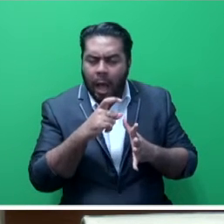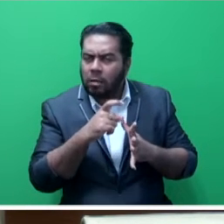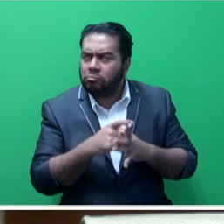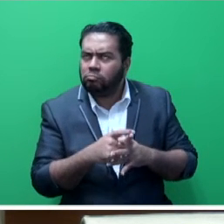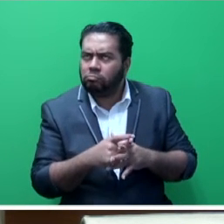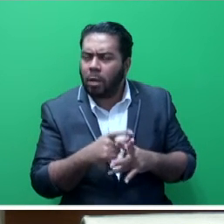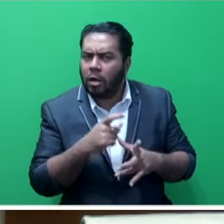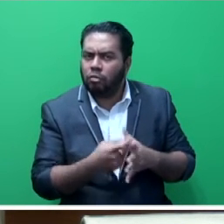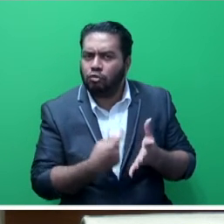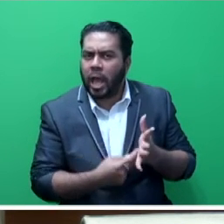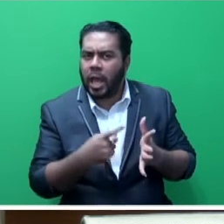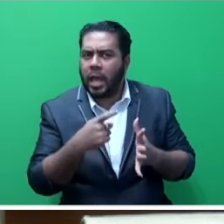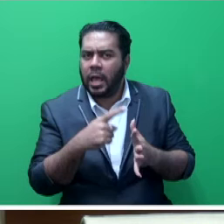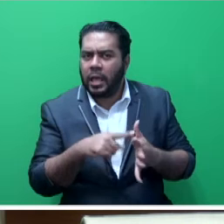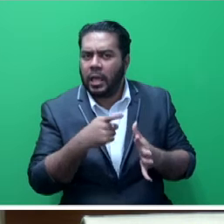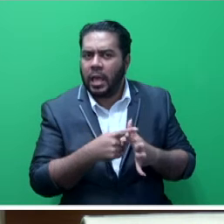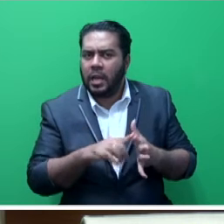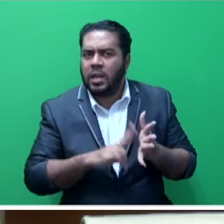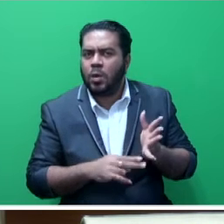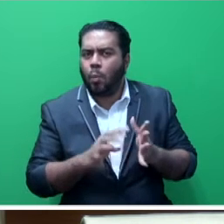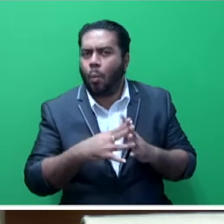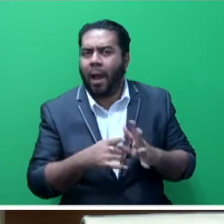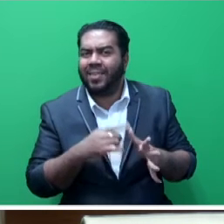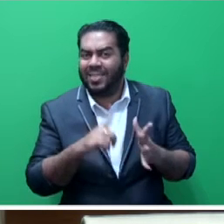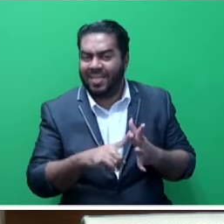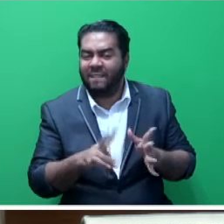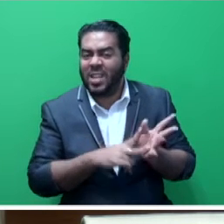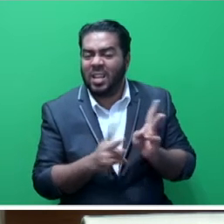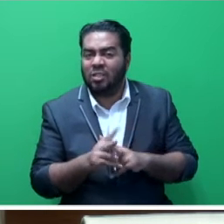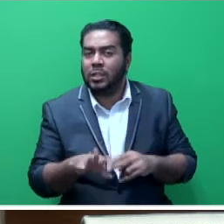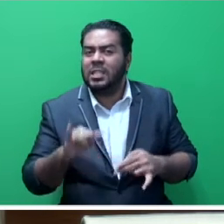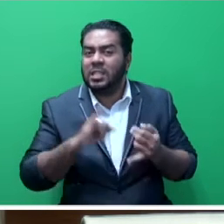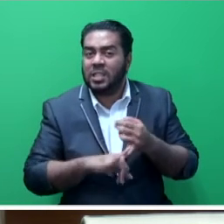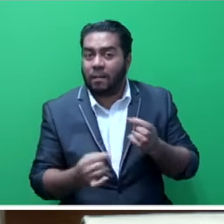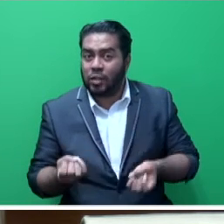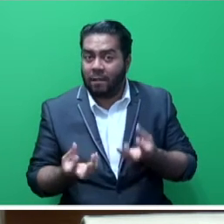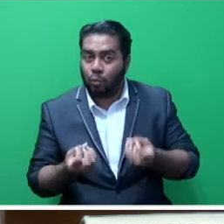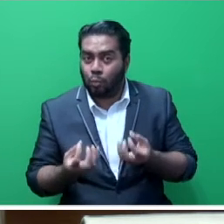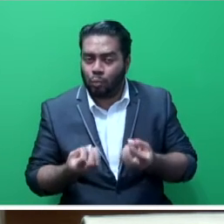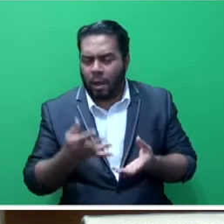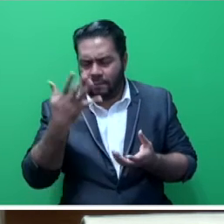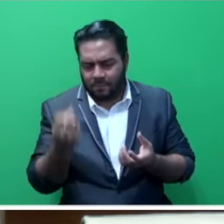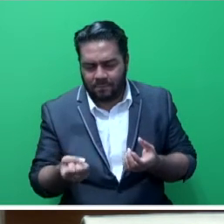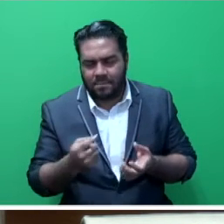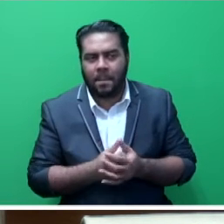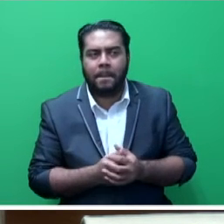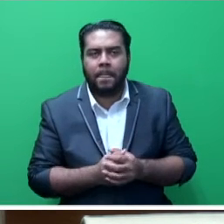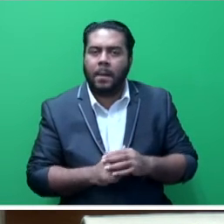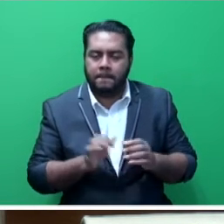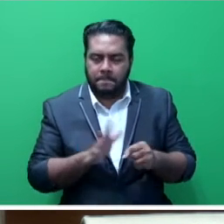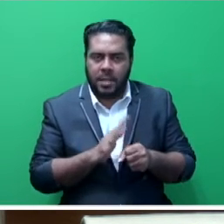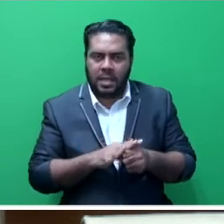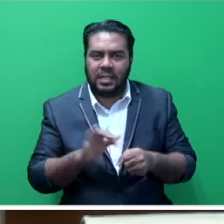in Sabusabu, past Sabusabu, 200 meters of seawall, about 350 people will benefit from